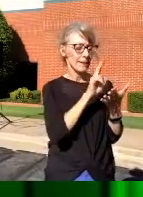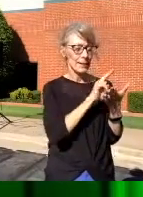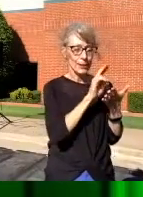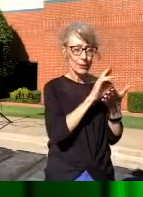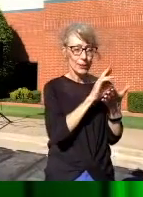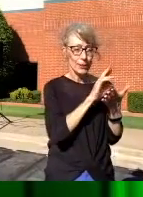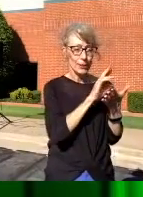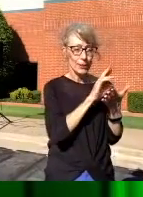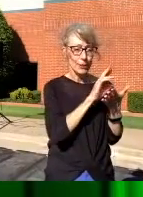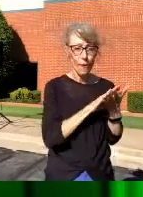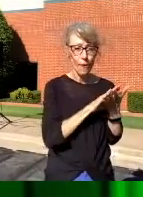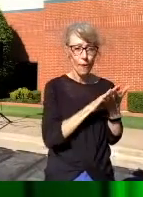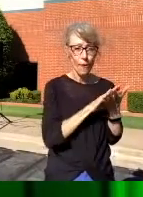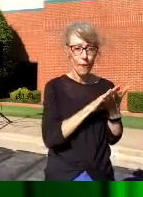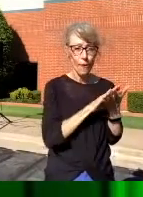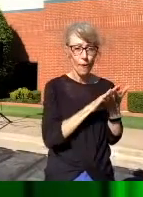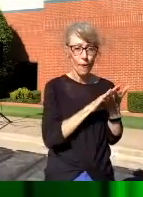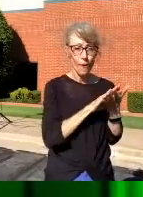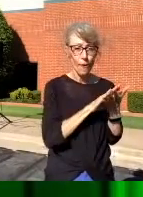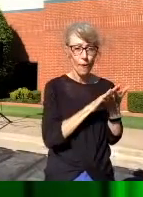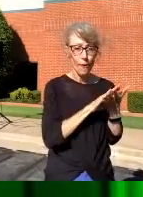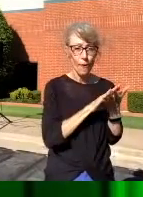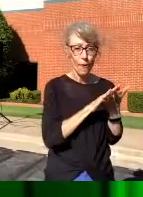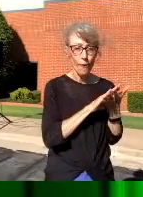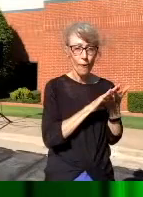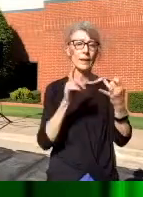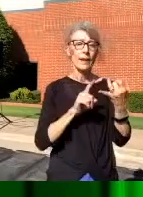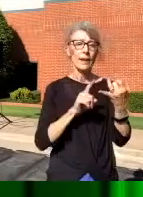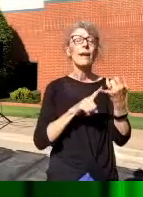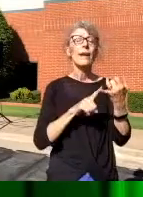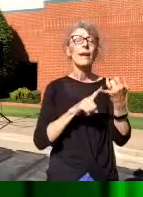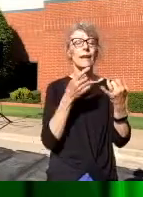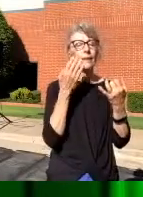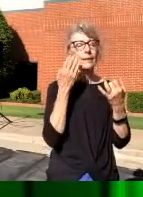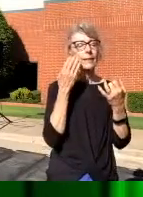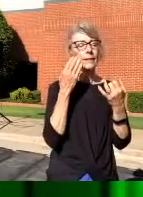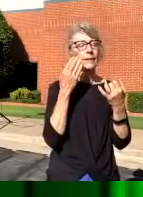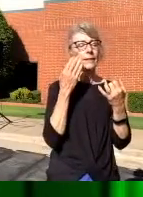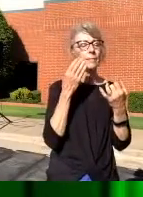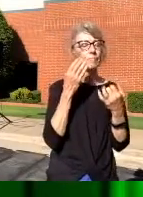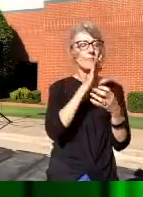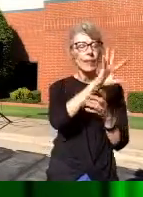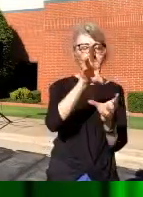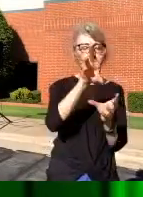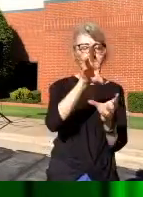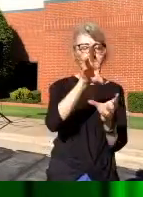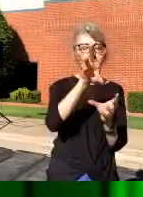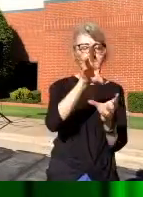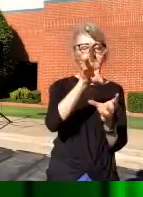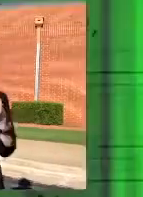know you and your son, Jesus. In his name we pray, and everybody said, amen.